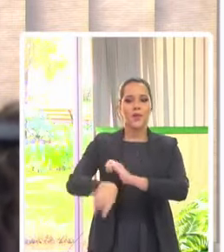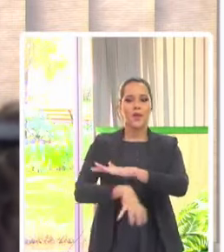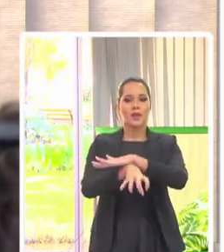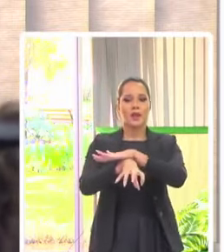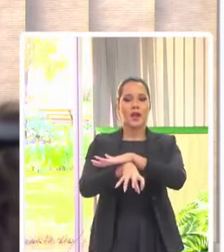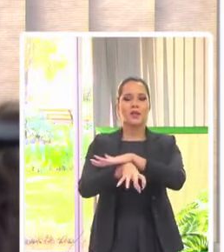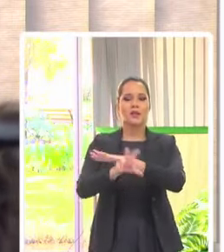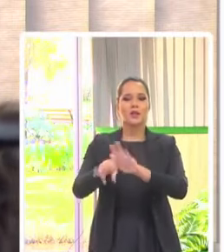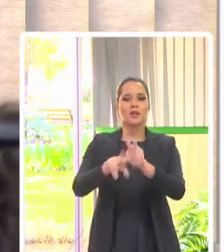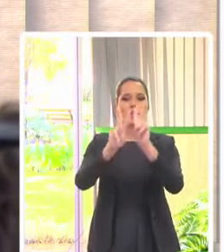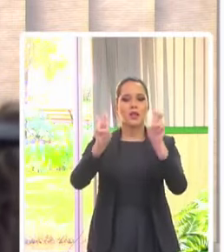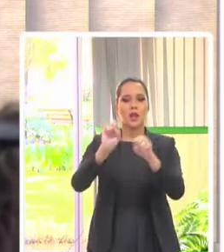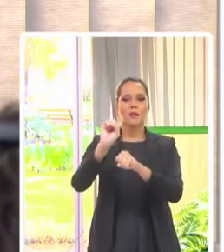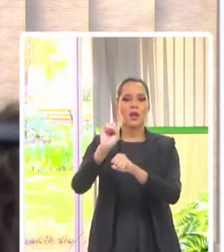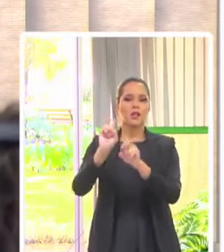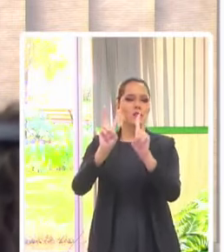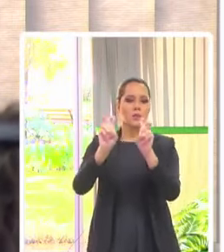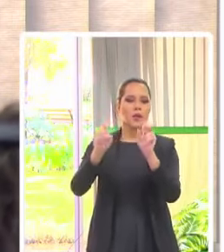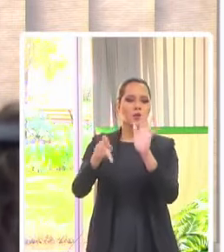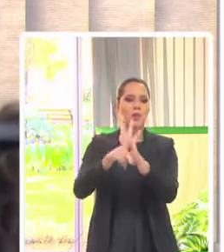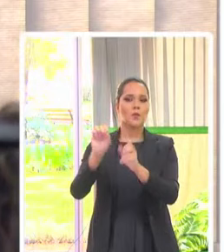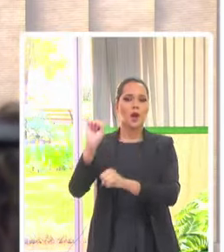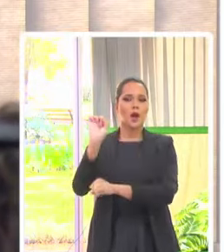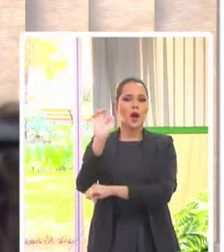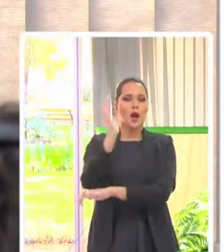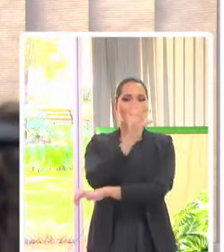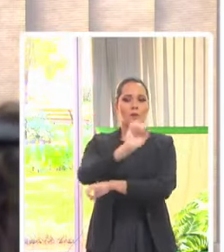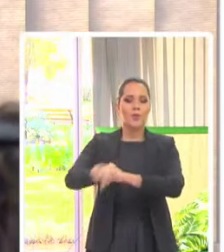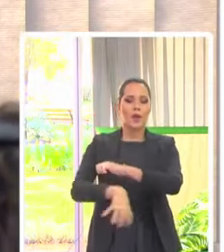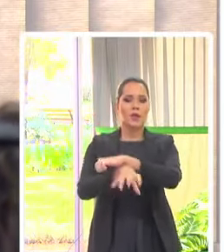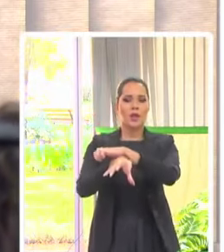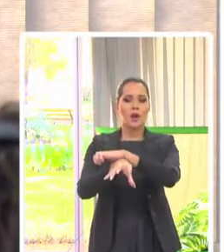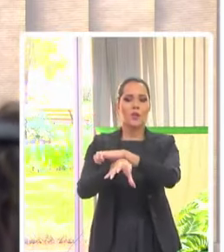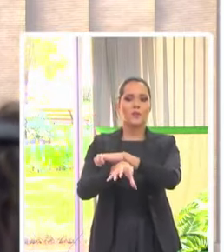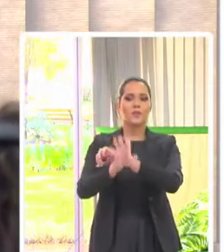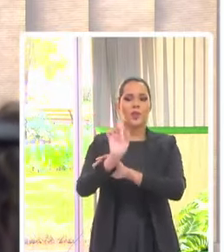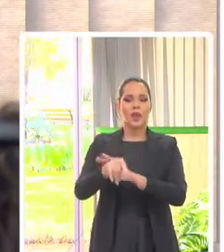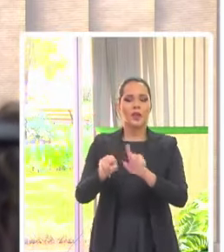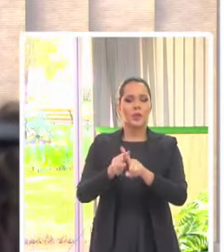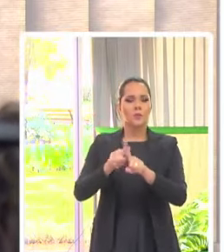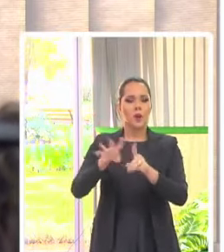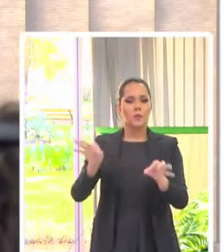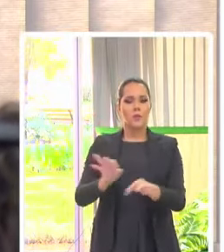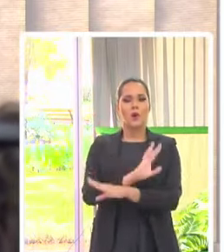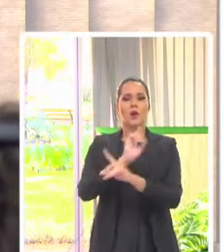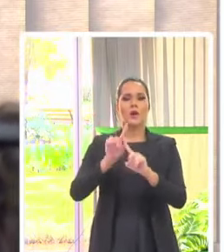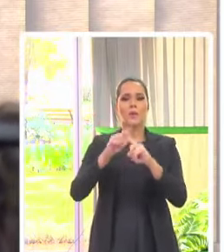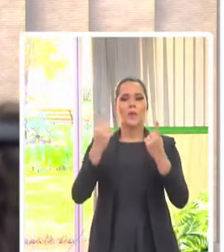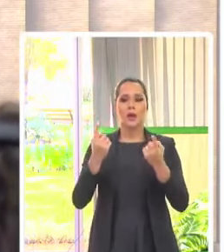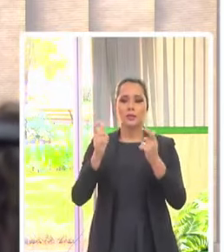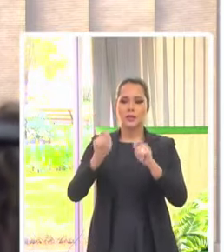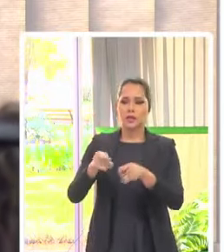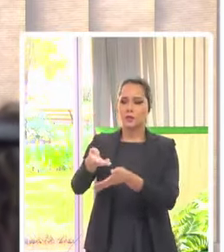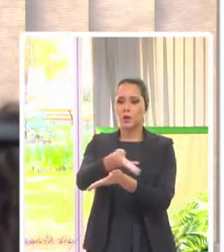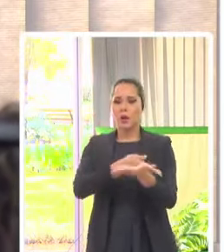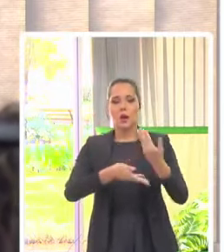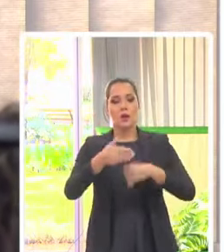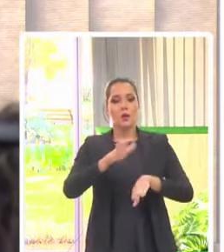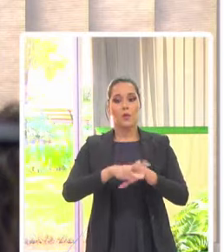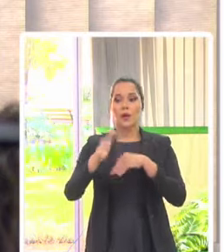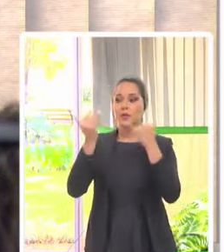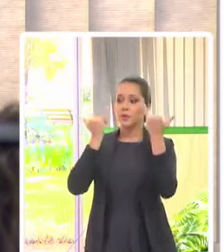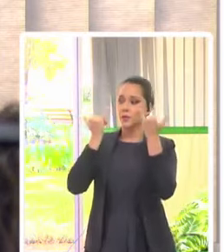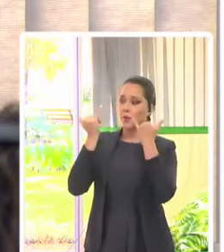is already, but it should be even more open, interoperable with information which could be used to leverage that critical